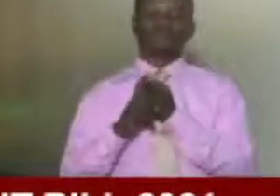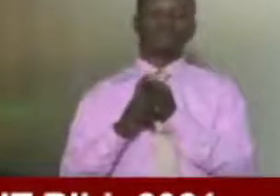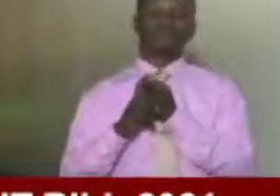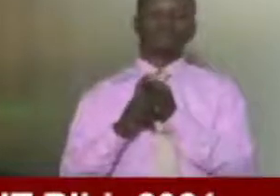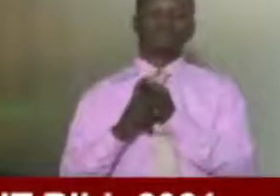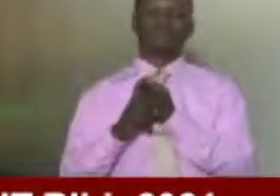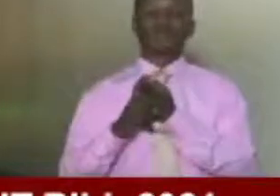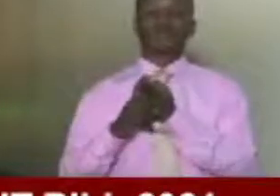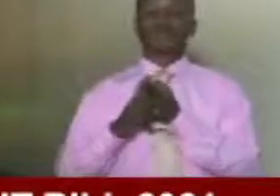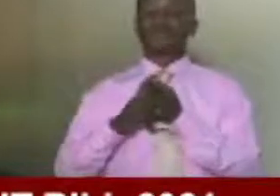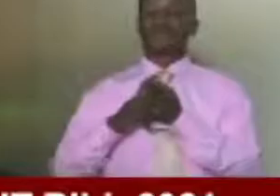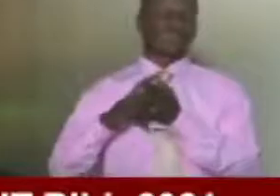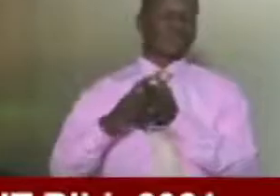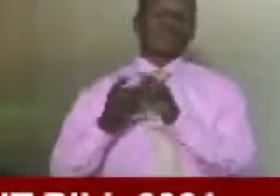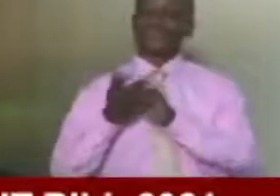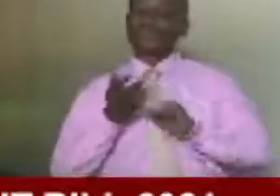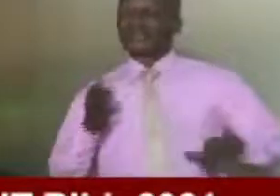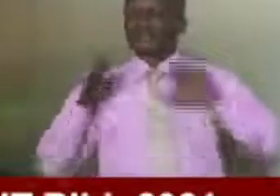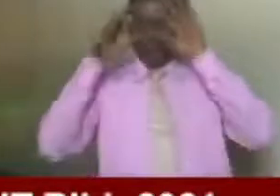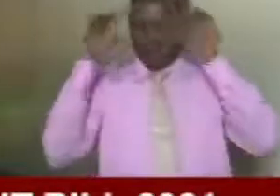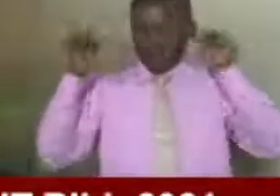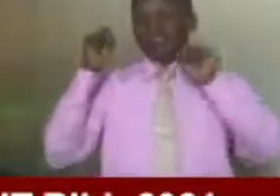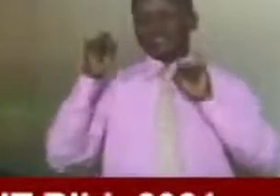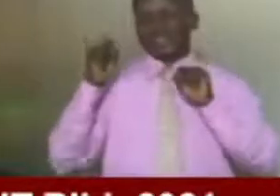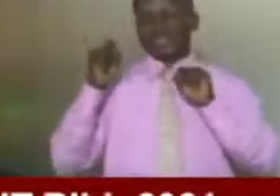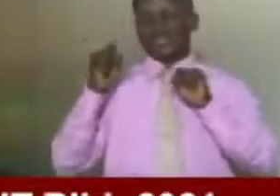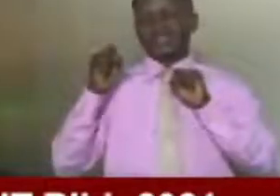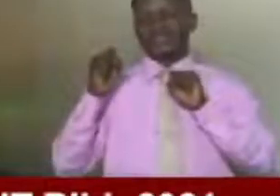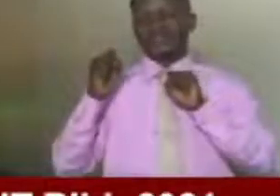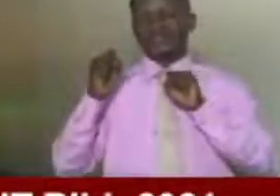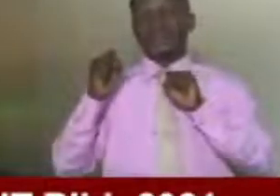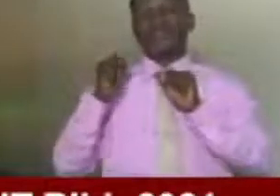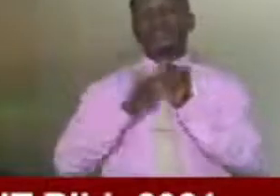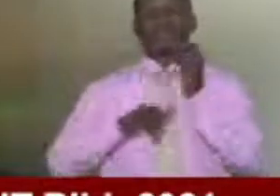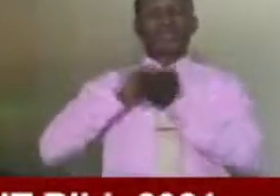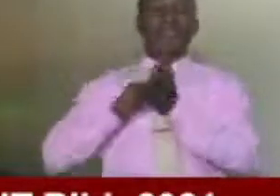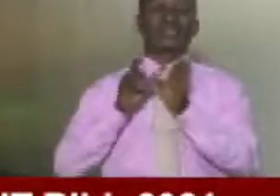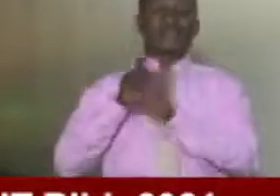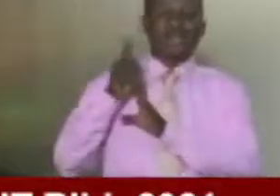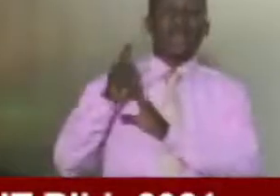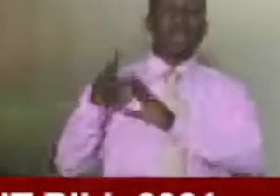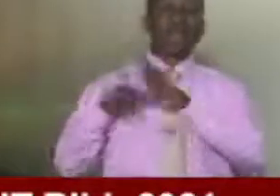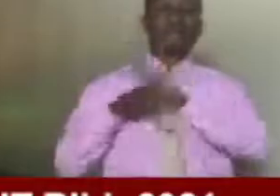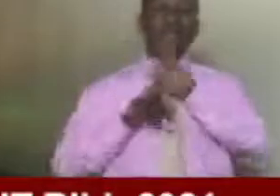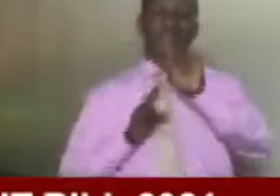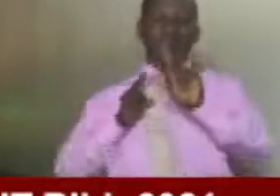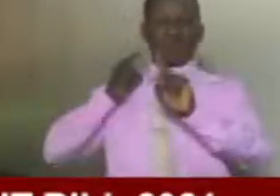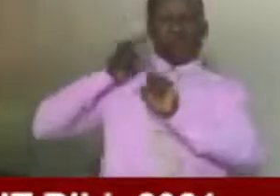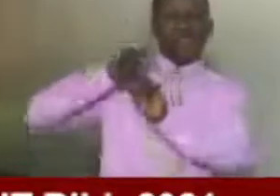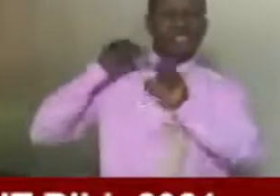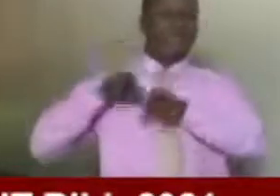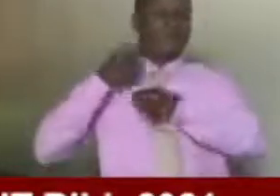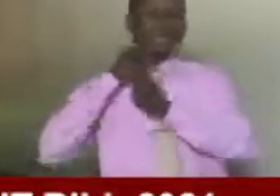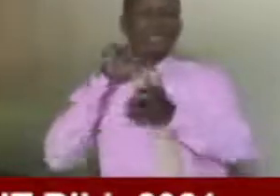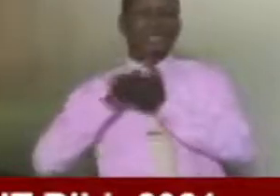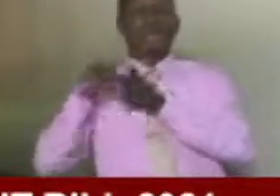Mr. President, drop that issue of democratic direct primaries until you can ensure that